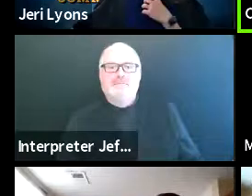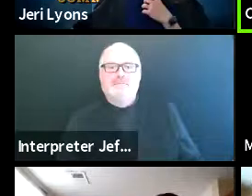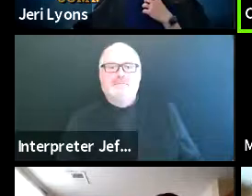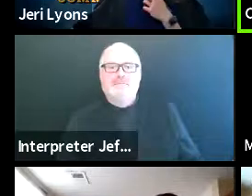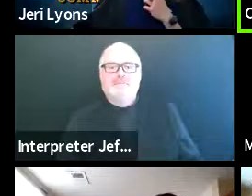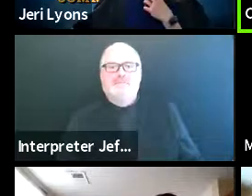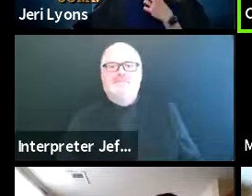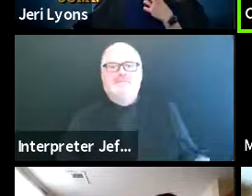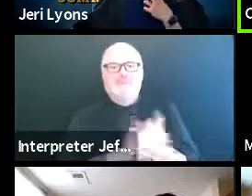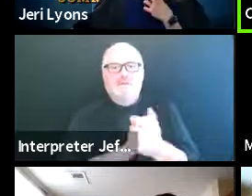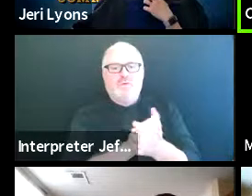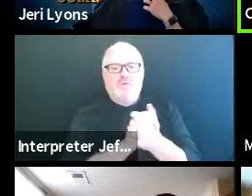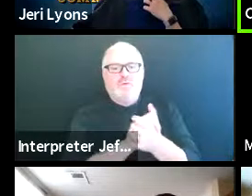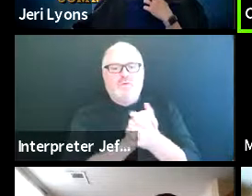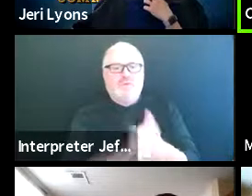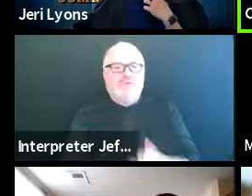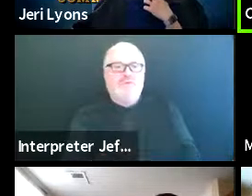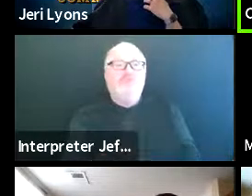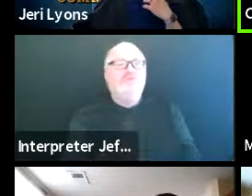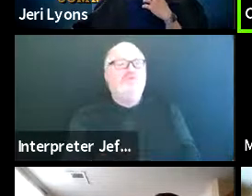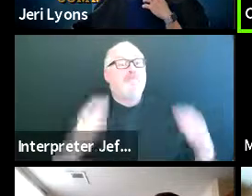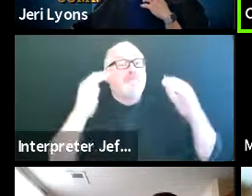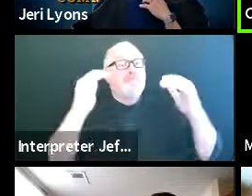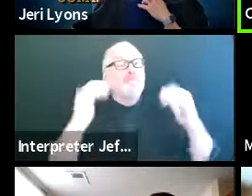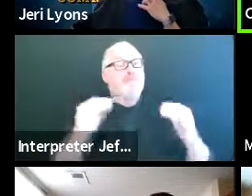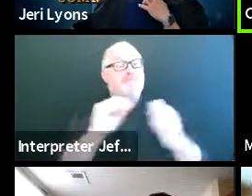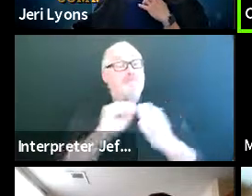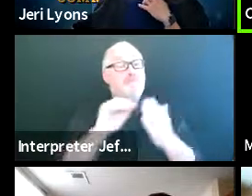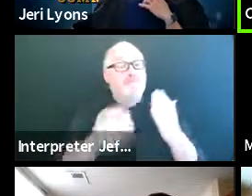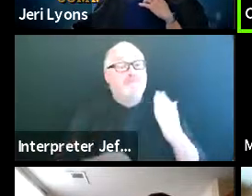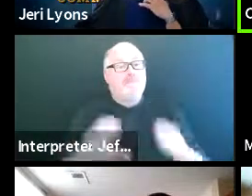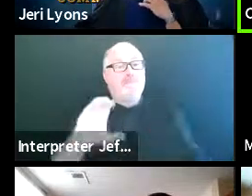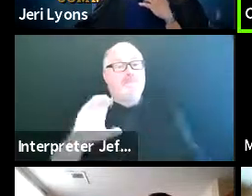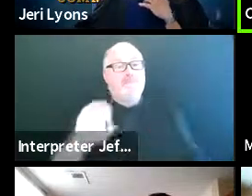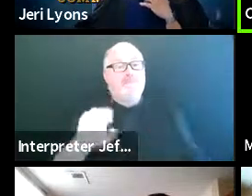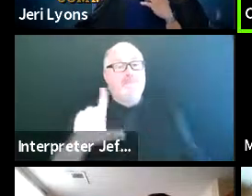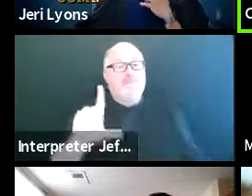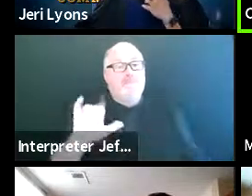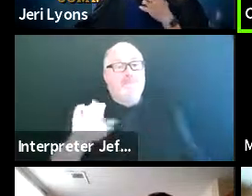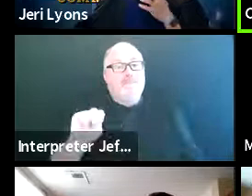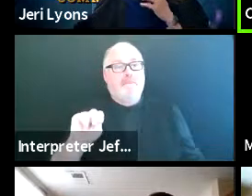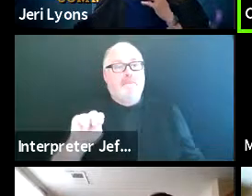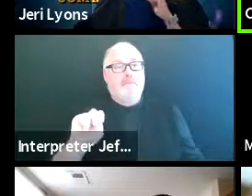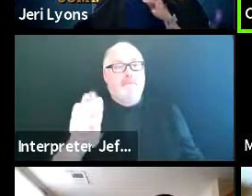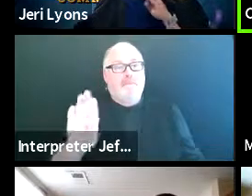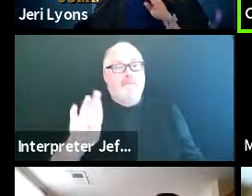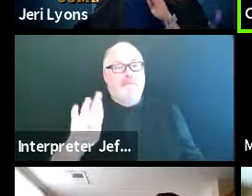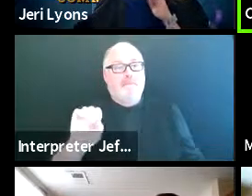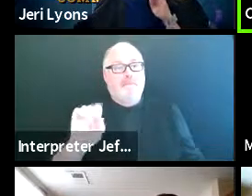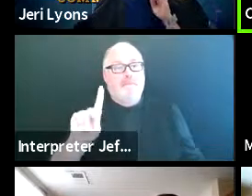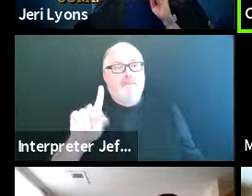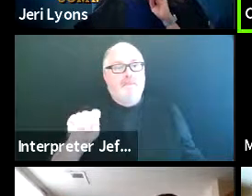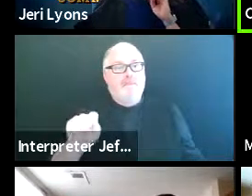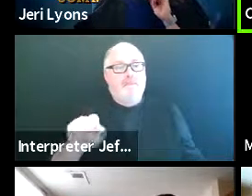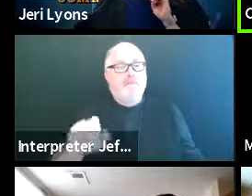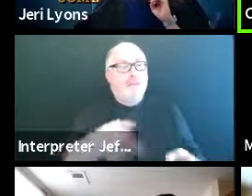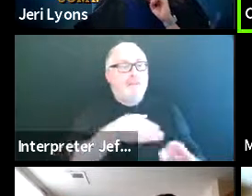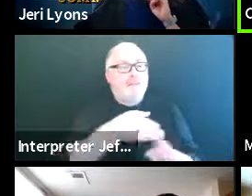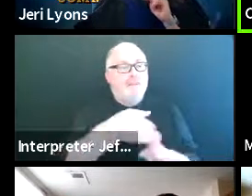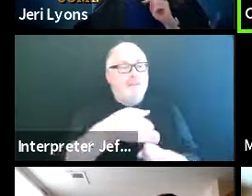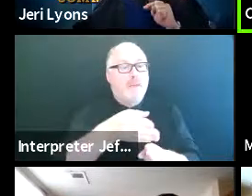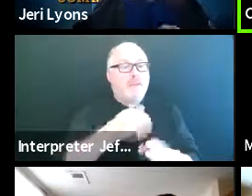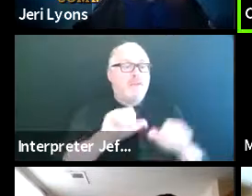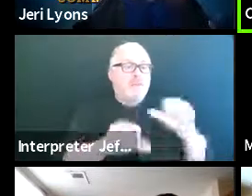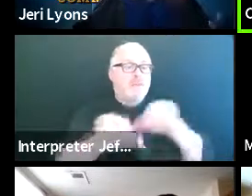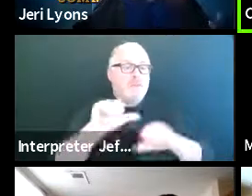Congratulations. Our next student is Colin Brooks. Colin Brooks' major is Sport and